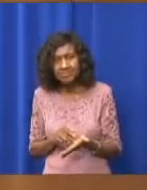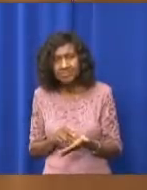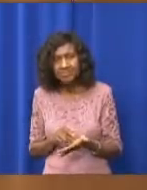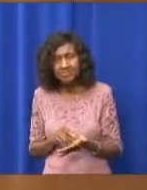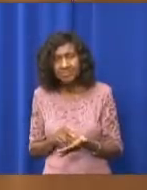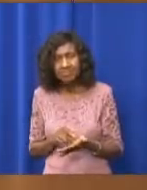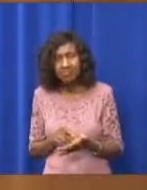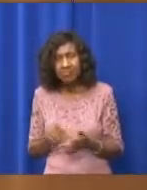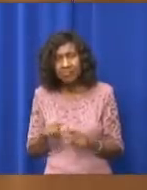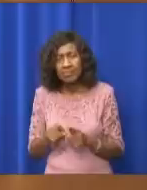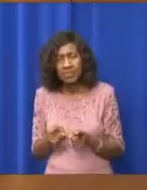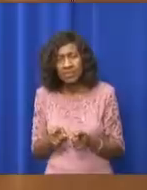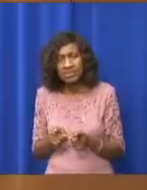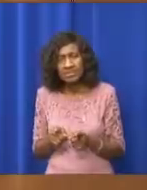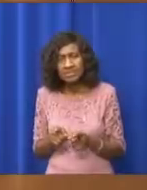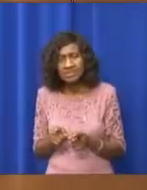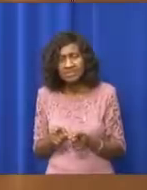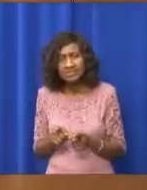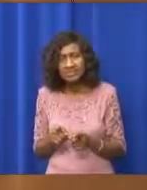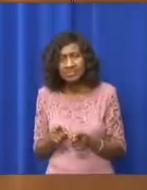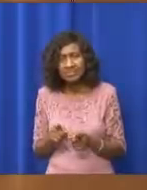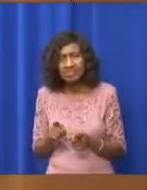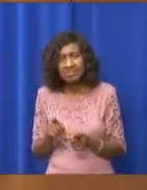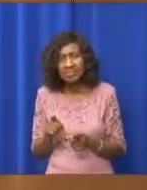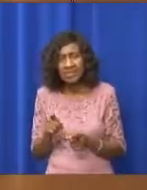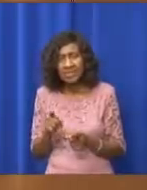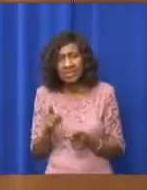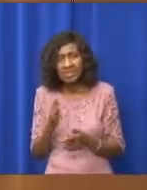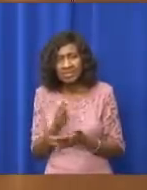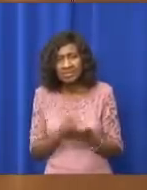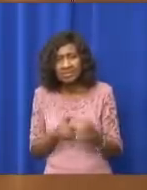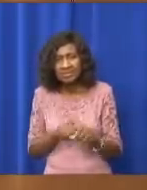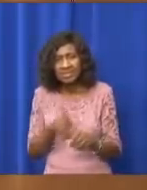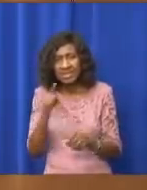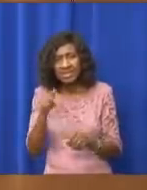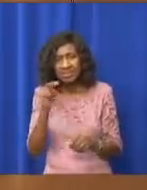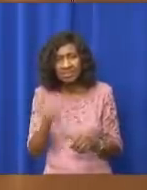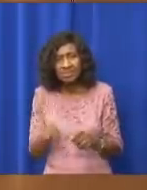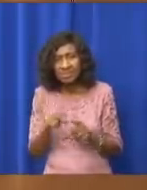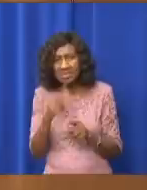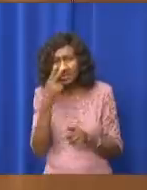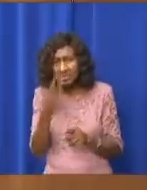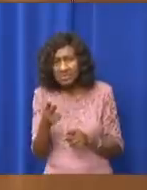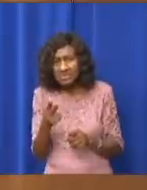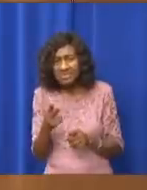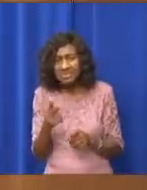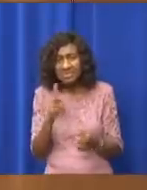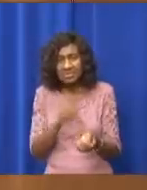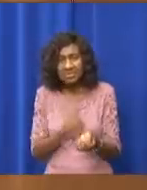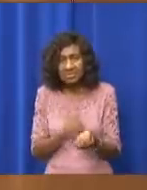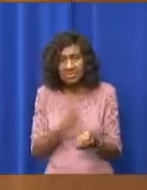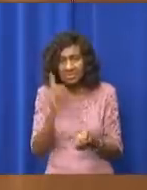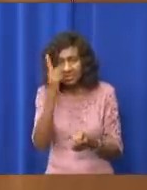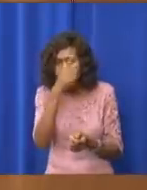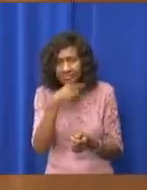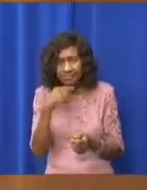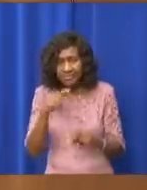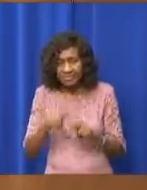reasons. But clearly there are times when you'll need to actually see face-to-face a doctor, they'll need to examine you and so on, and it may not be an urgent